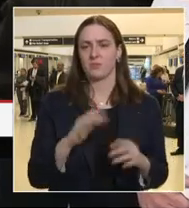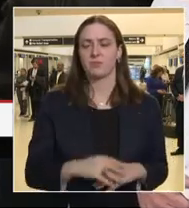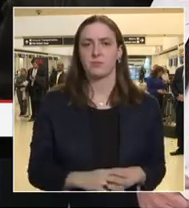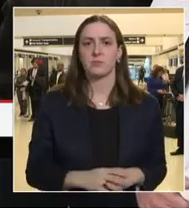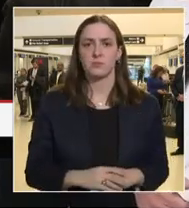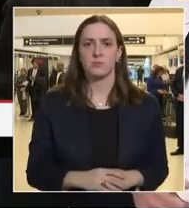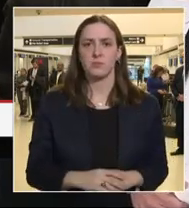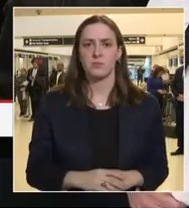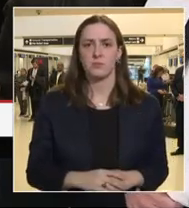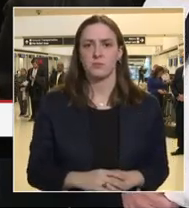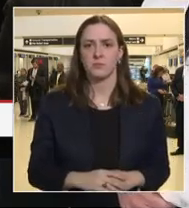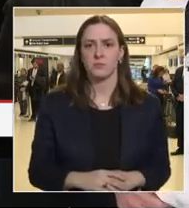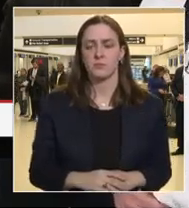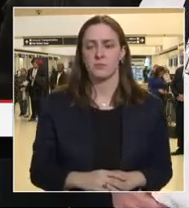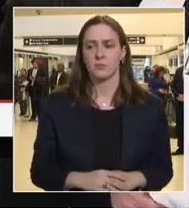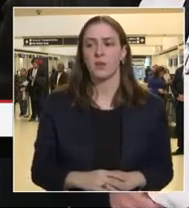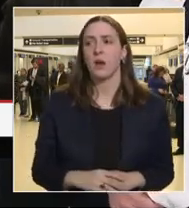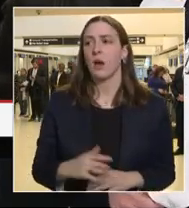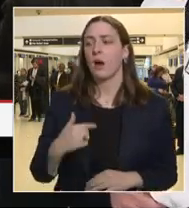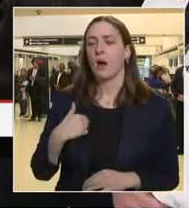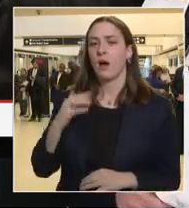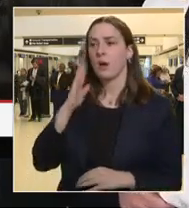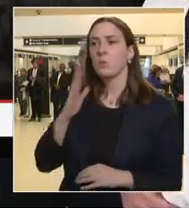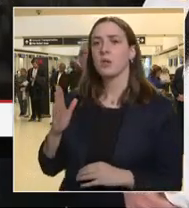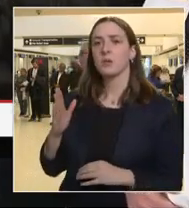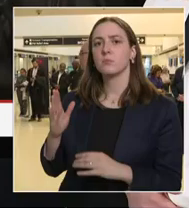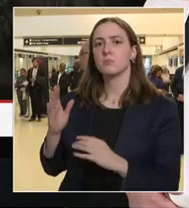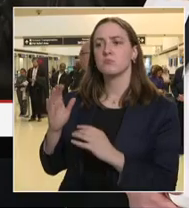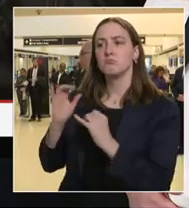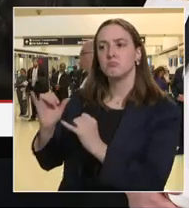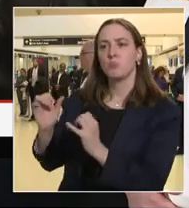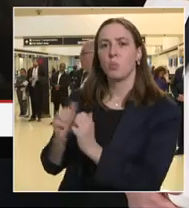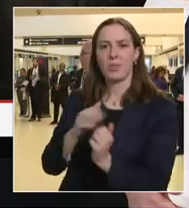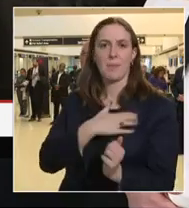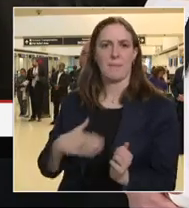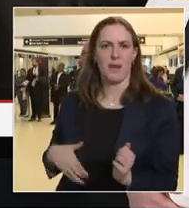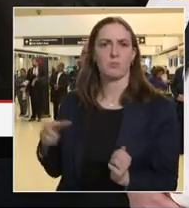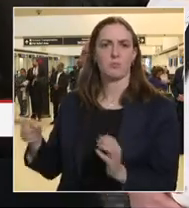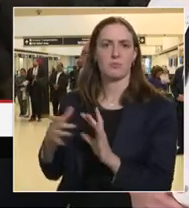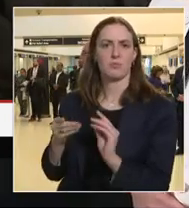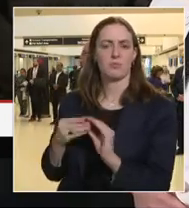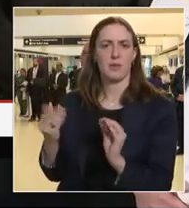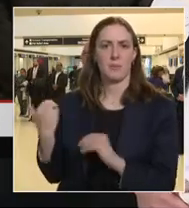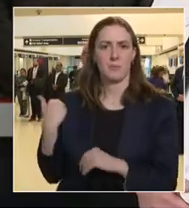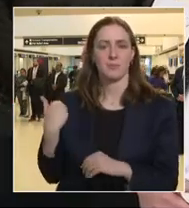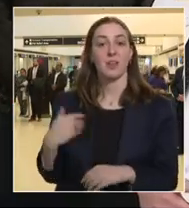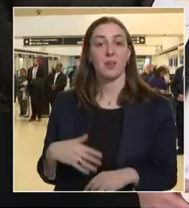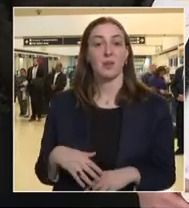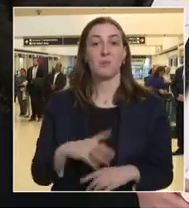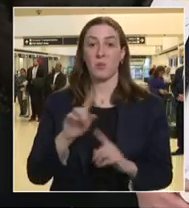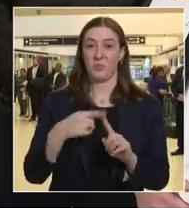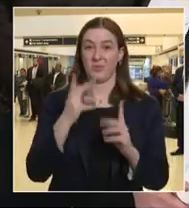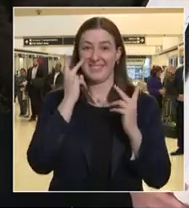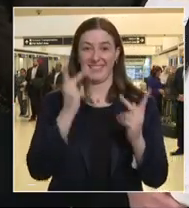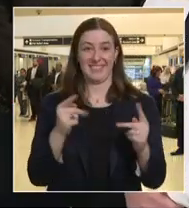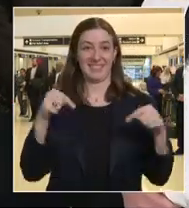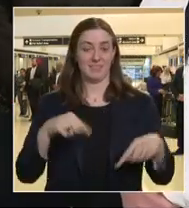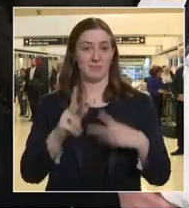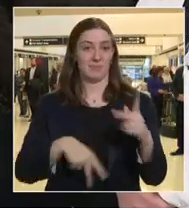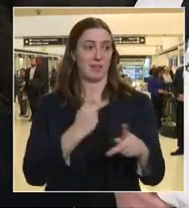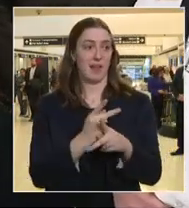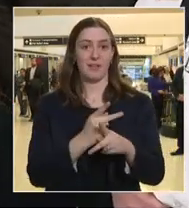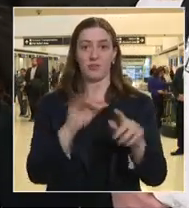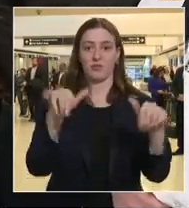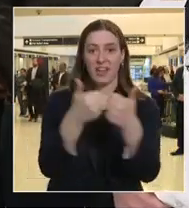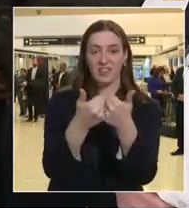I'll echo, Mayor, what you began with. When you see a challenge like this and you see people from so many different agencies, local,